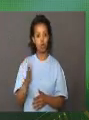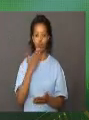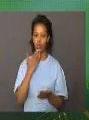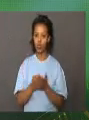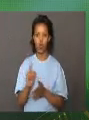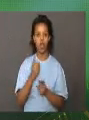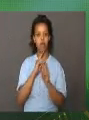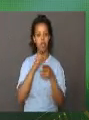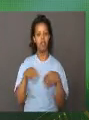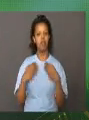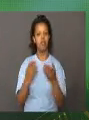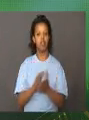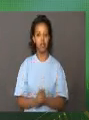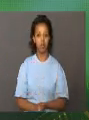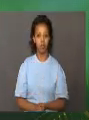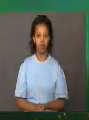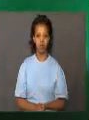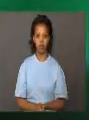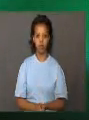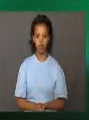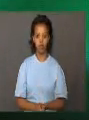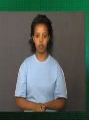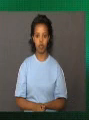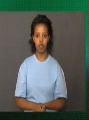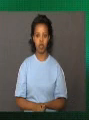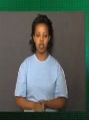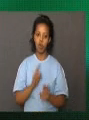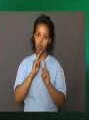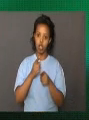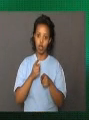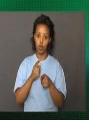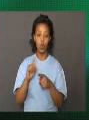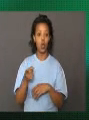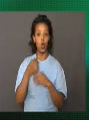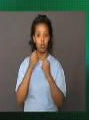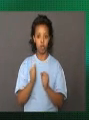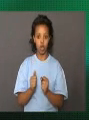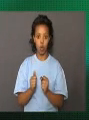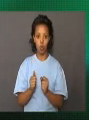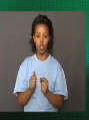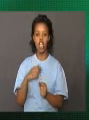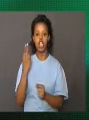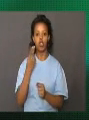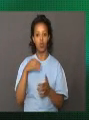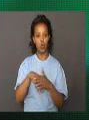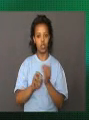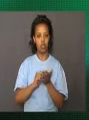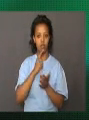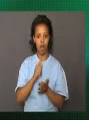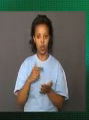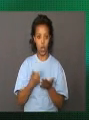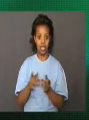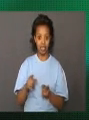interesting ideas. You may have said that some advantages of the